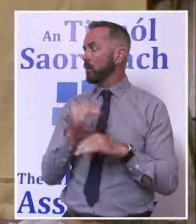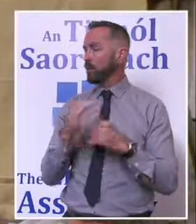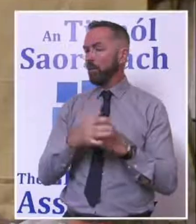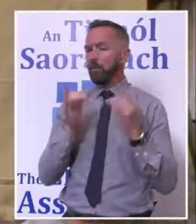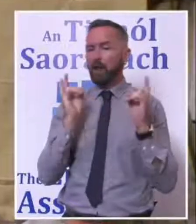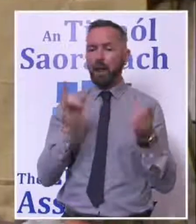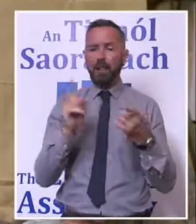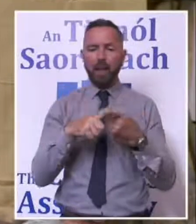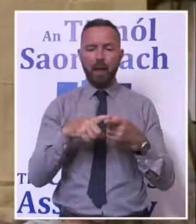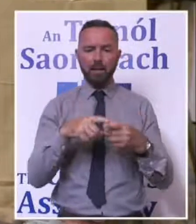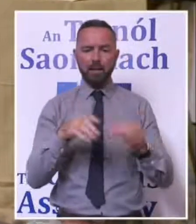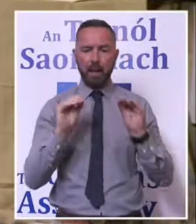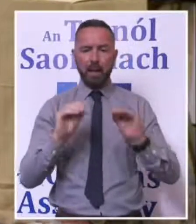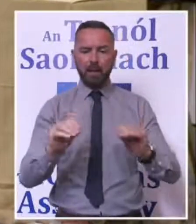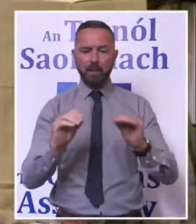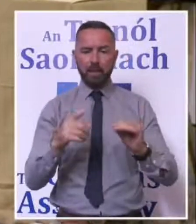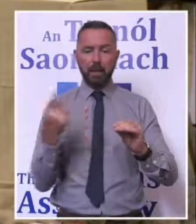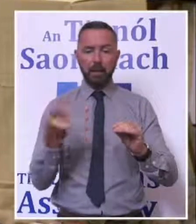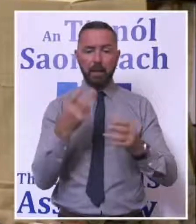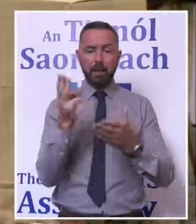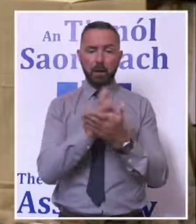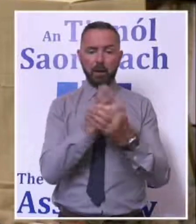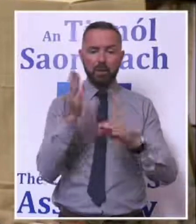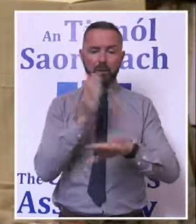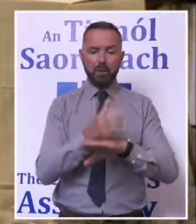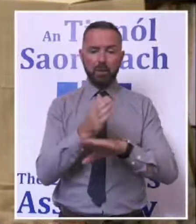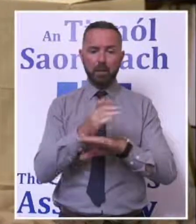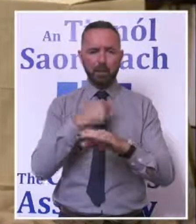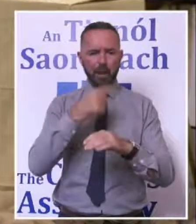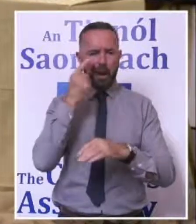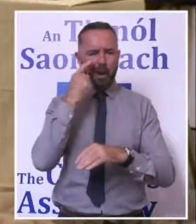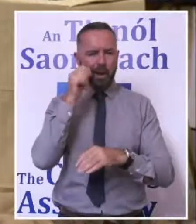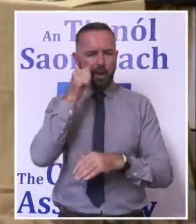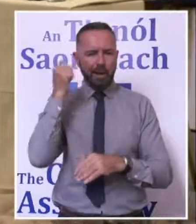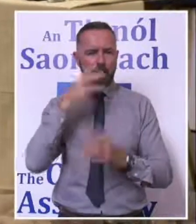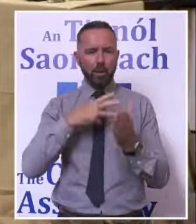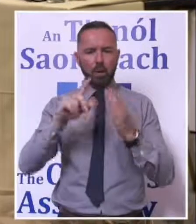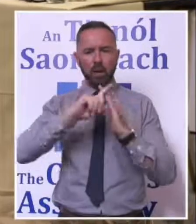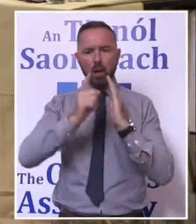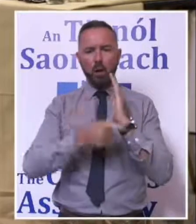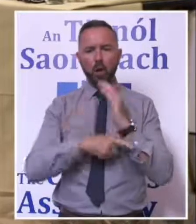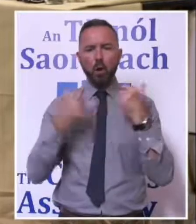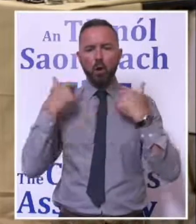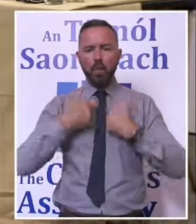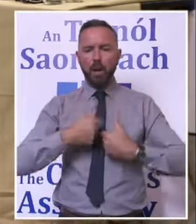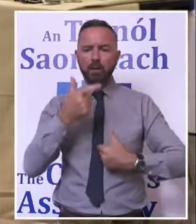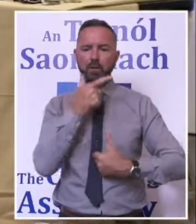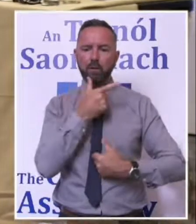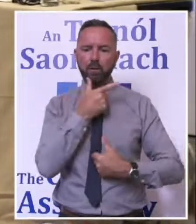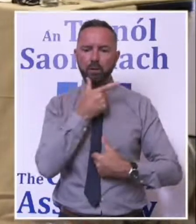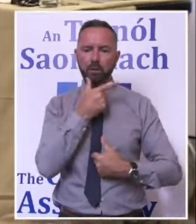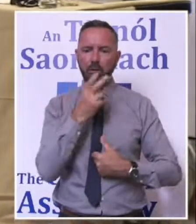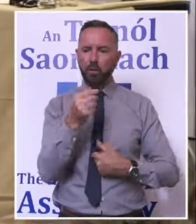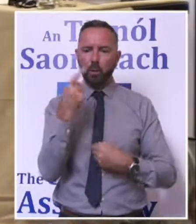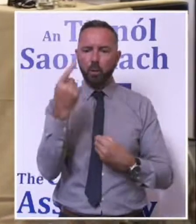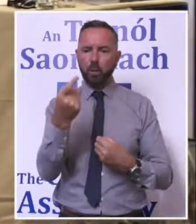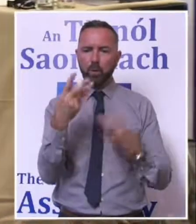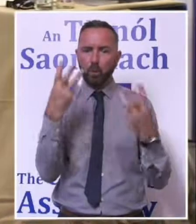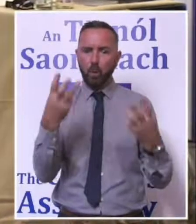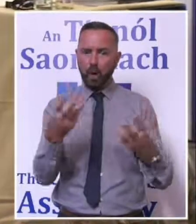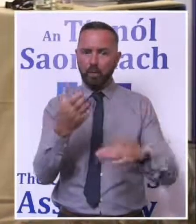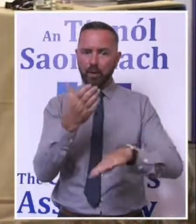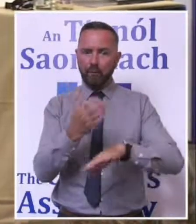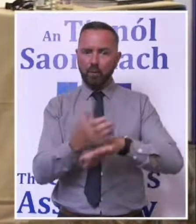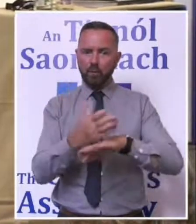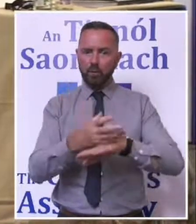a devolved function. But I just noticed yesterday when the Lord Mayors were talking, none of them seemed to want that function to be